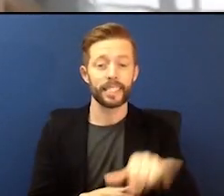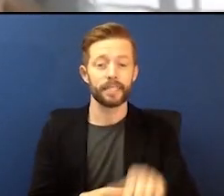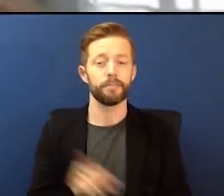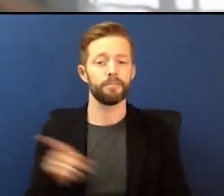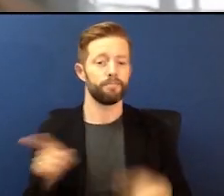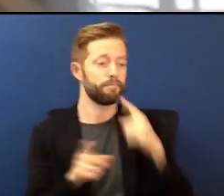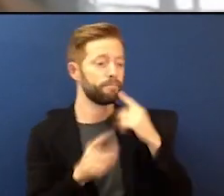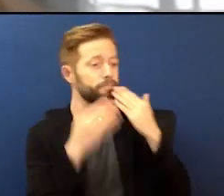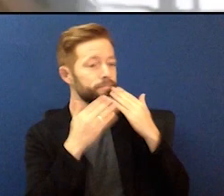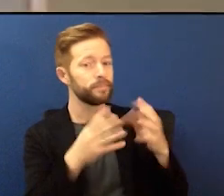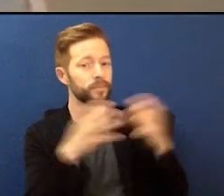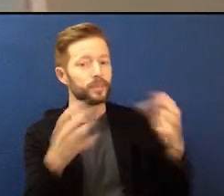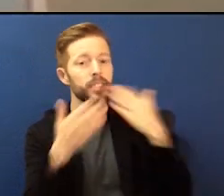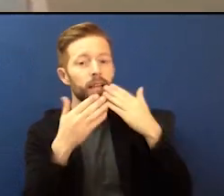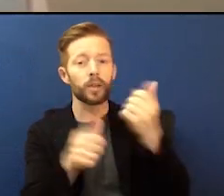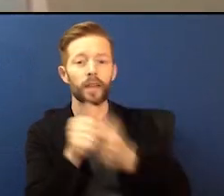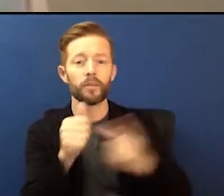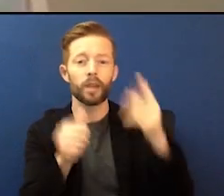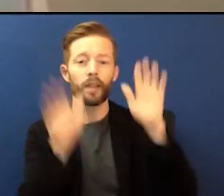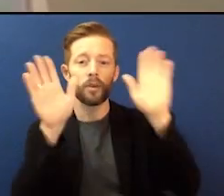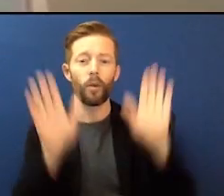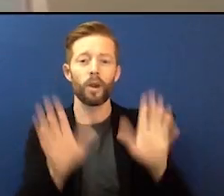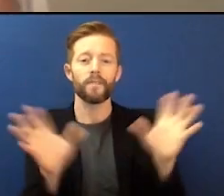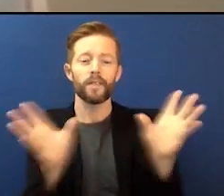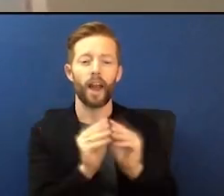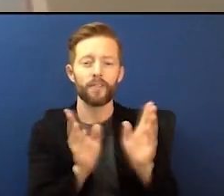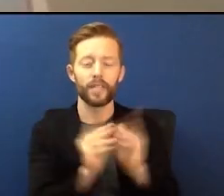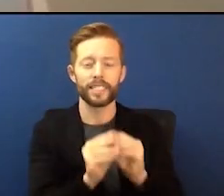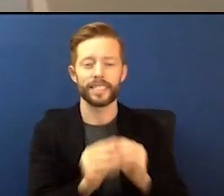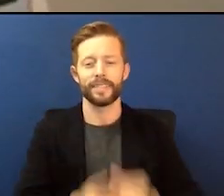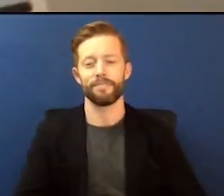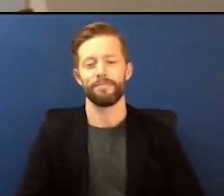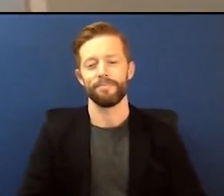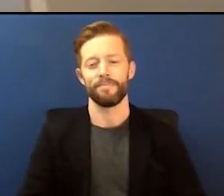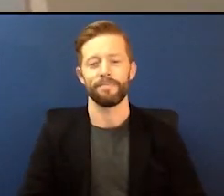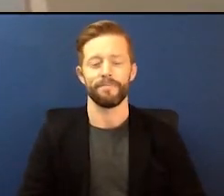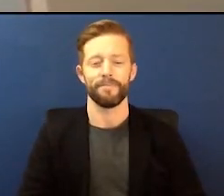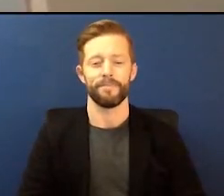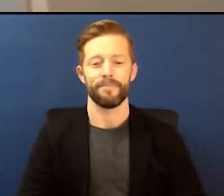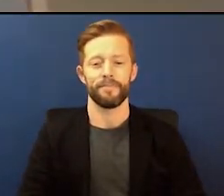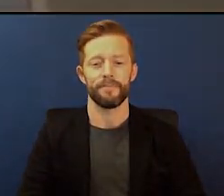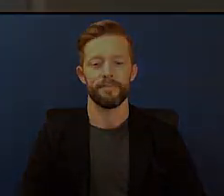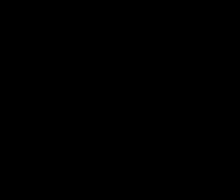much, Cindy. Thank you guys so much. Thank you, everybody, and have a wonderful conference.